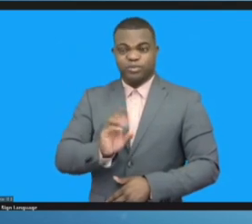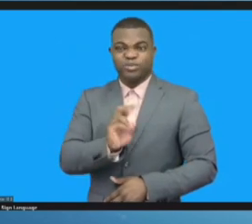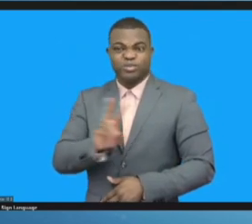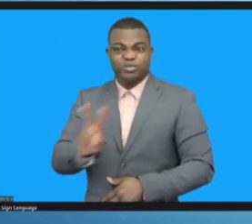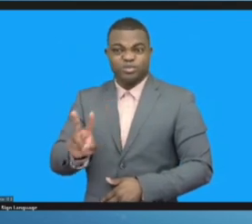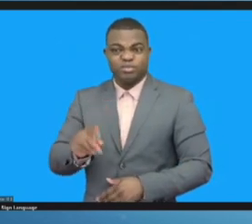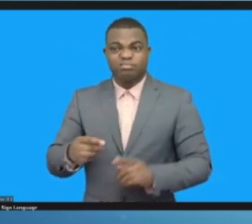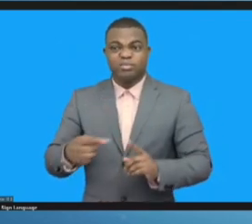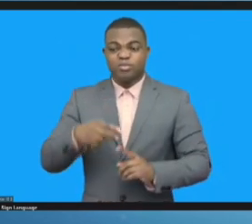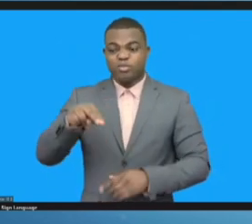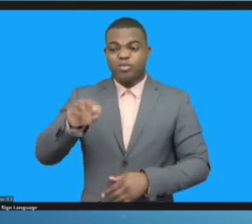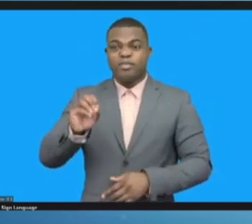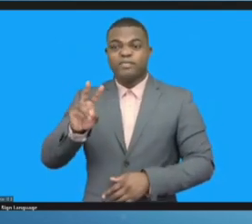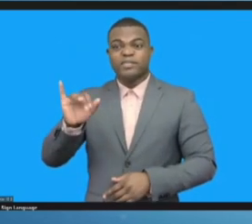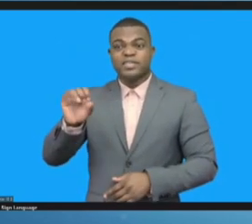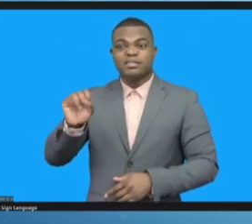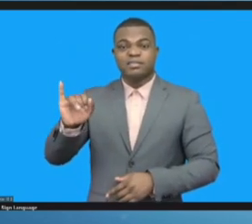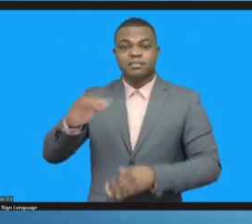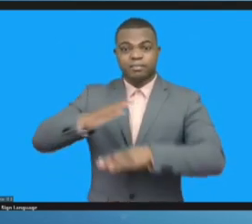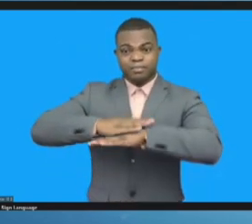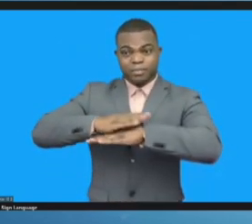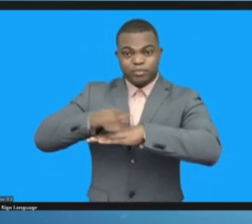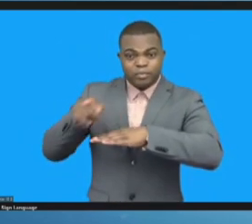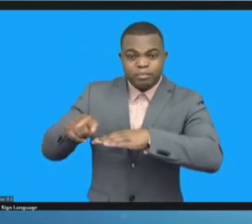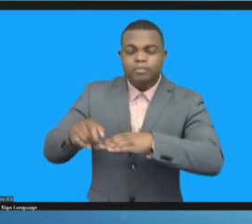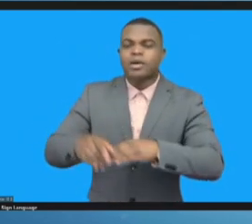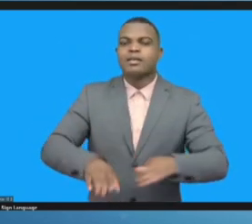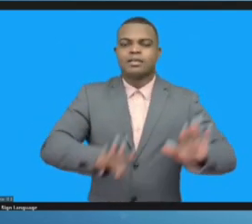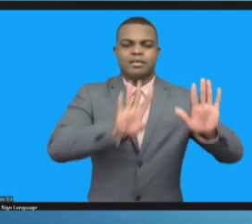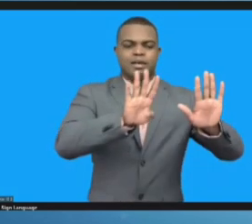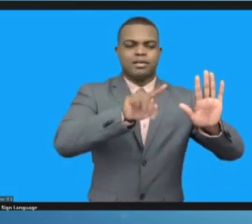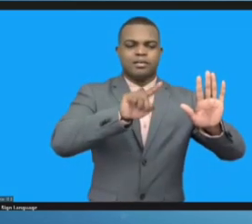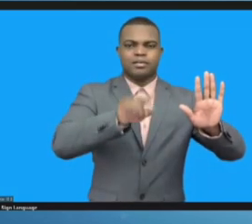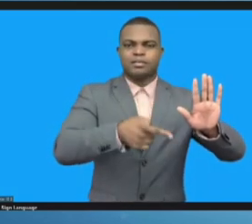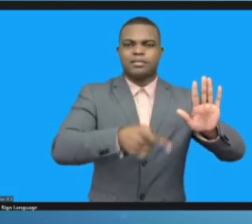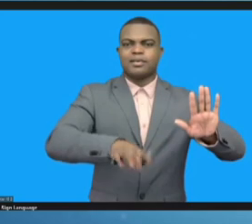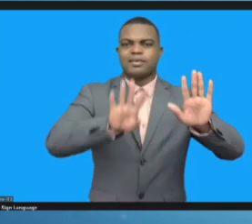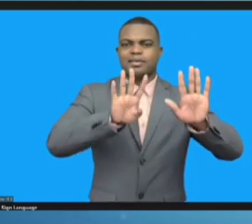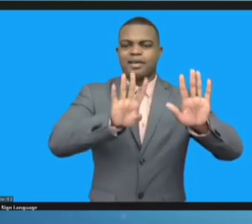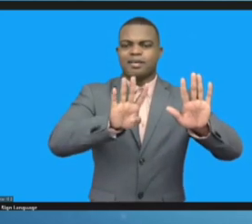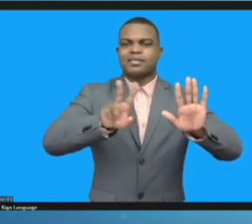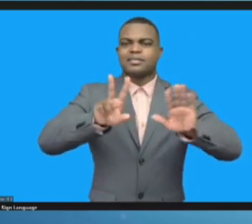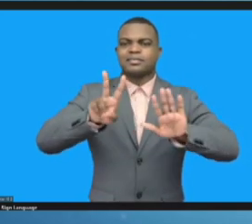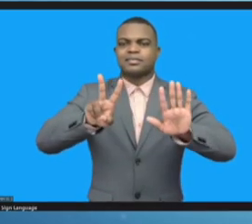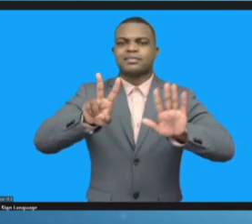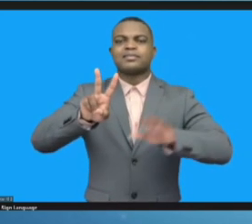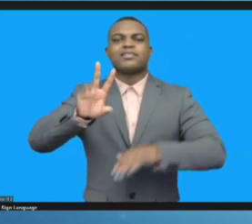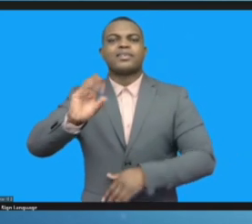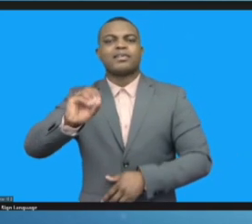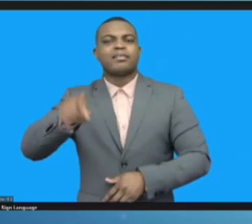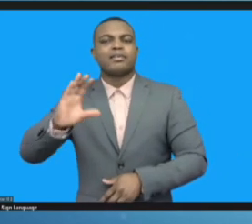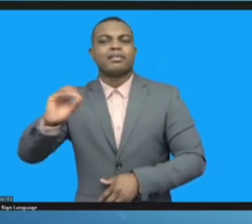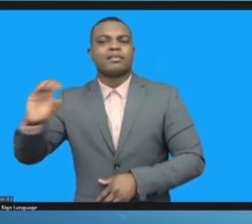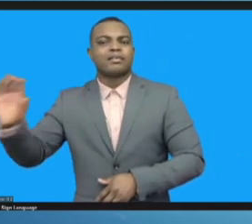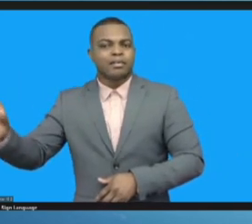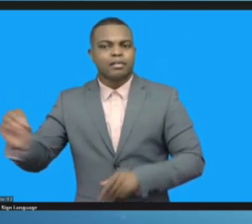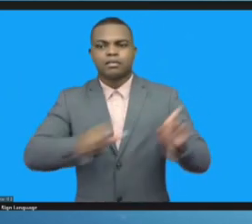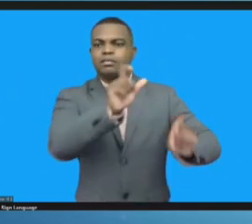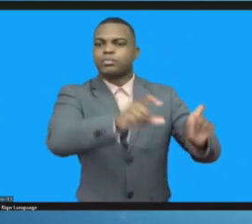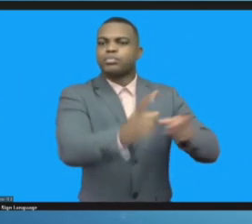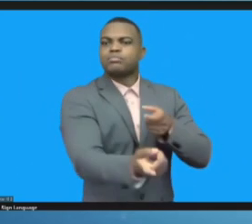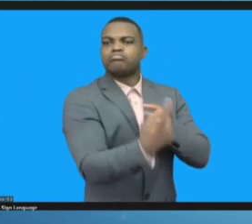in robotics, machine learning, big data management, local languages processing, and computer visioning through the